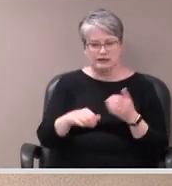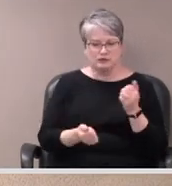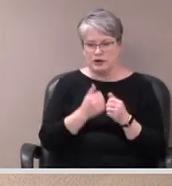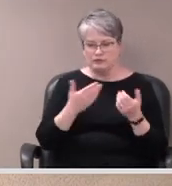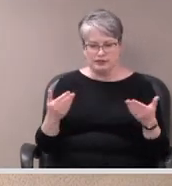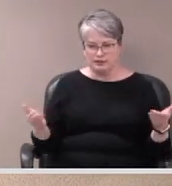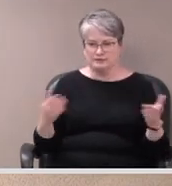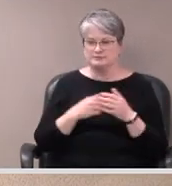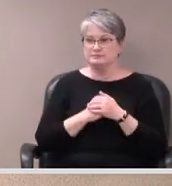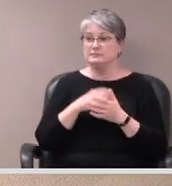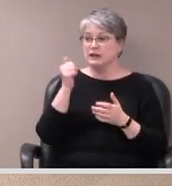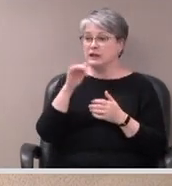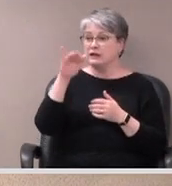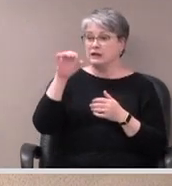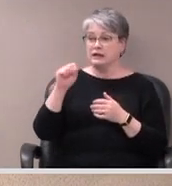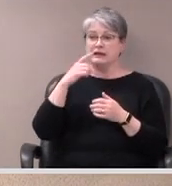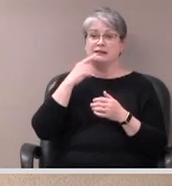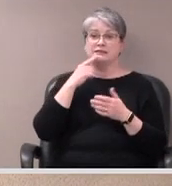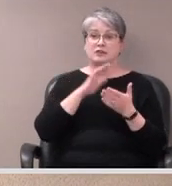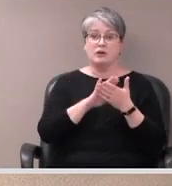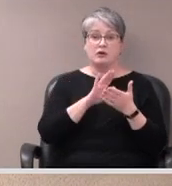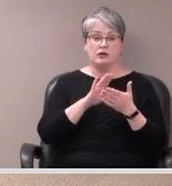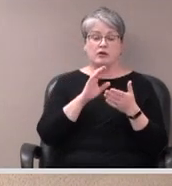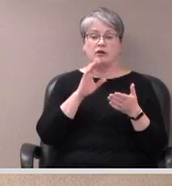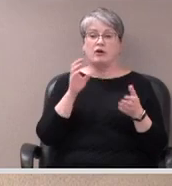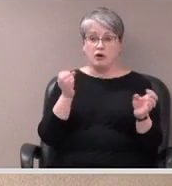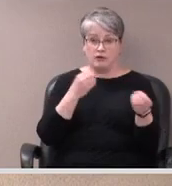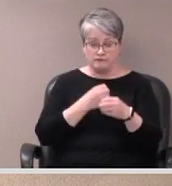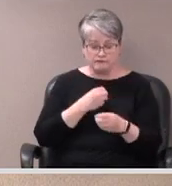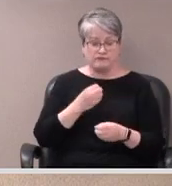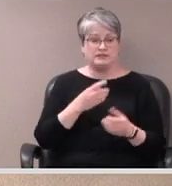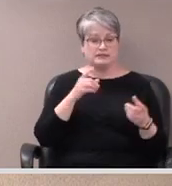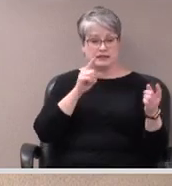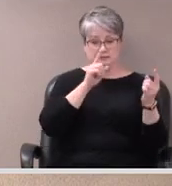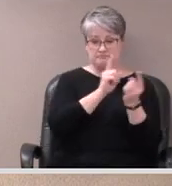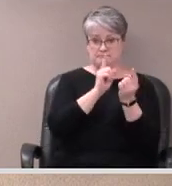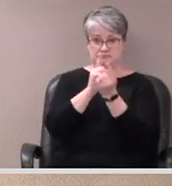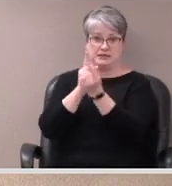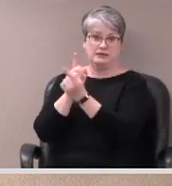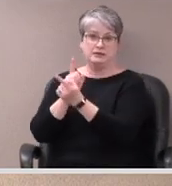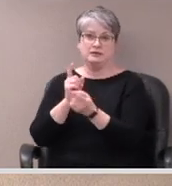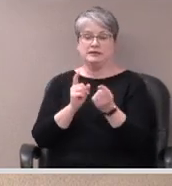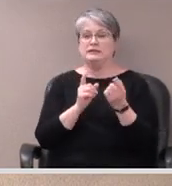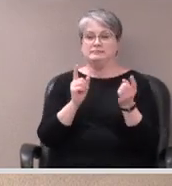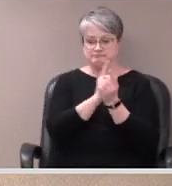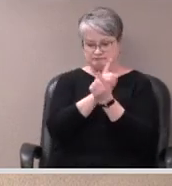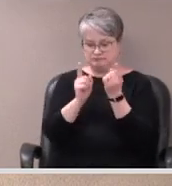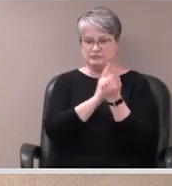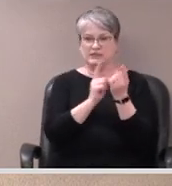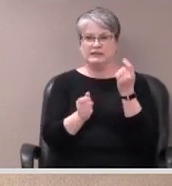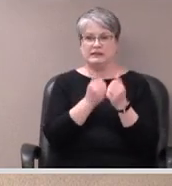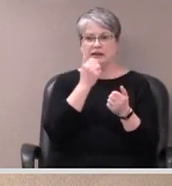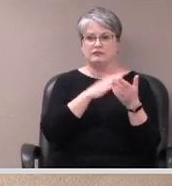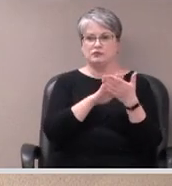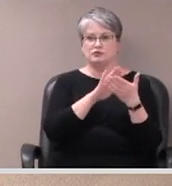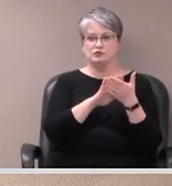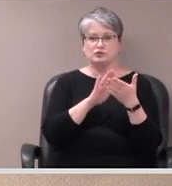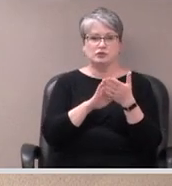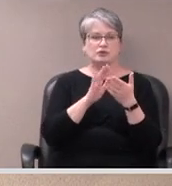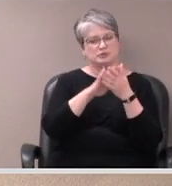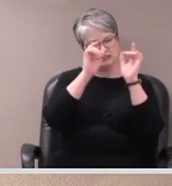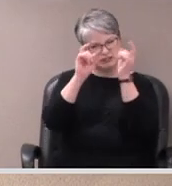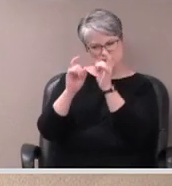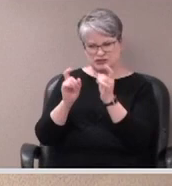I mean, the AIS office meets with each school to determine what they need. So we've made some adjustments to schools based upon when